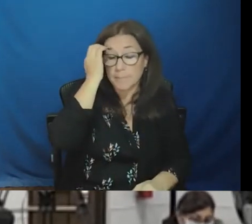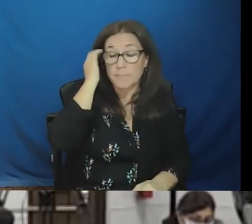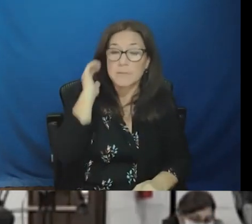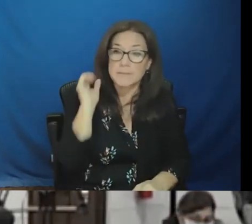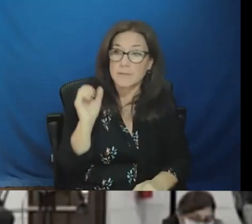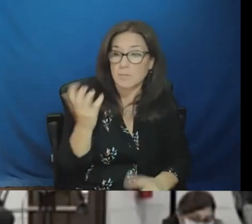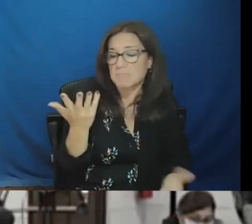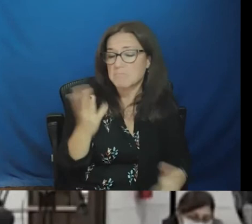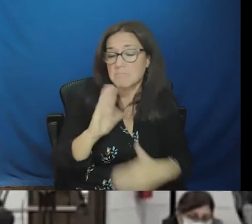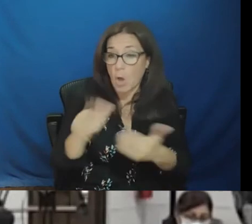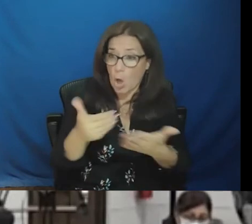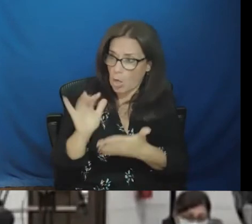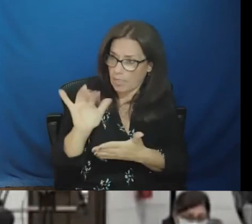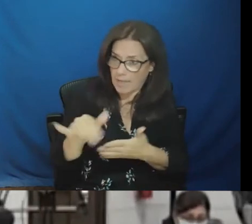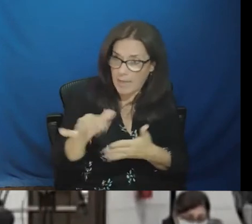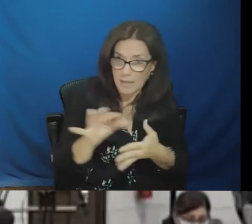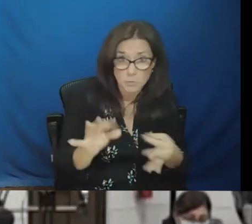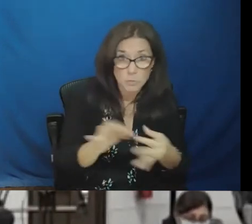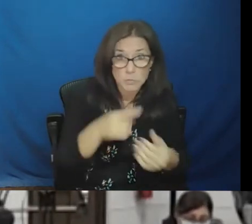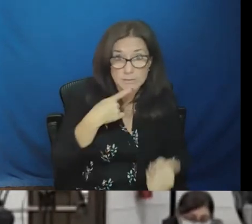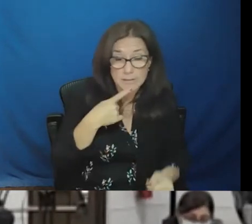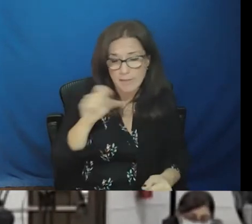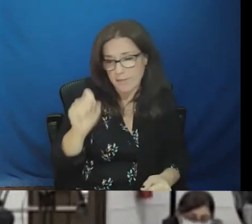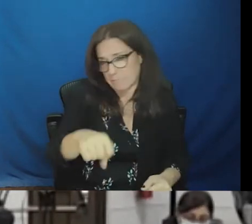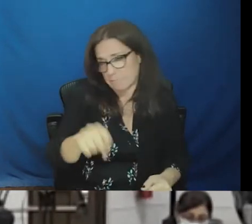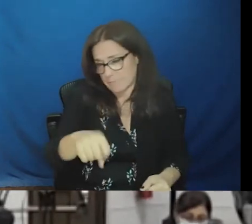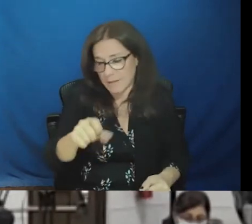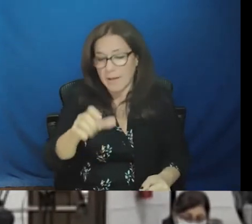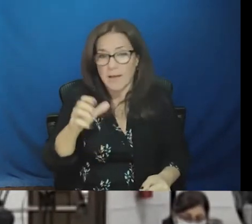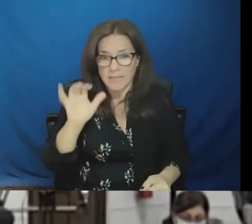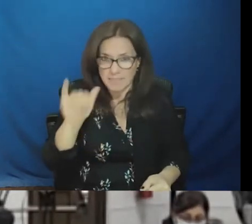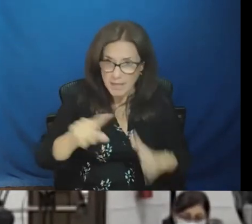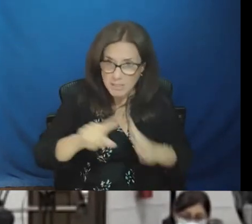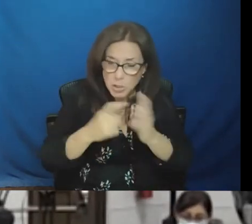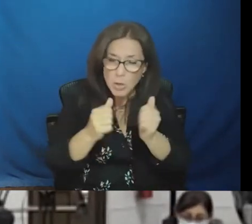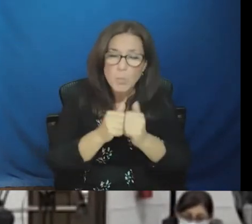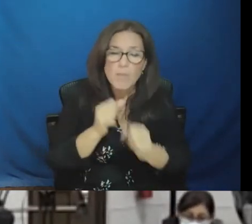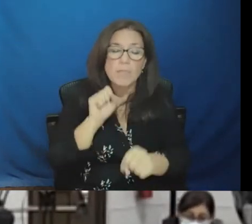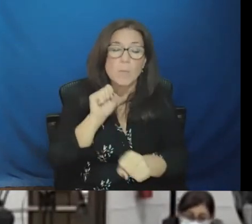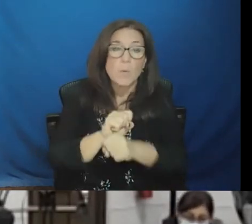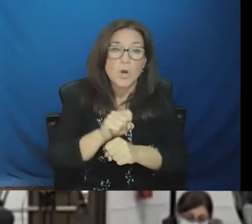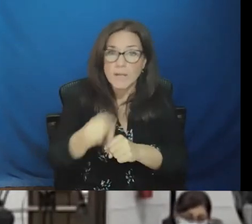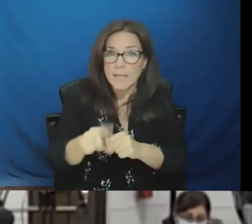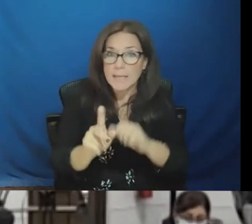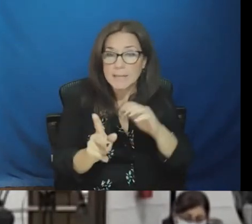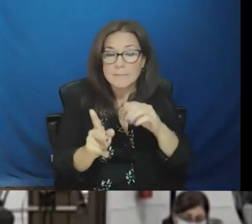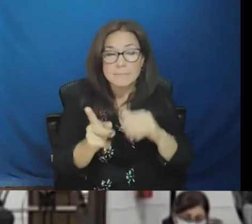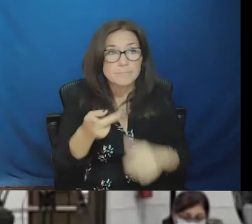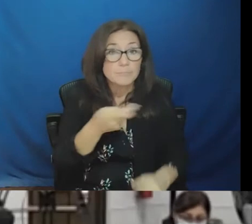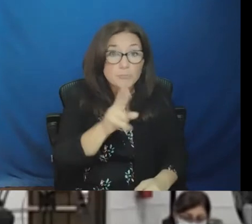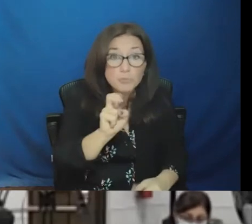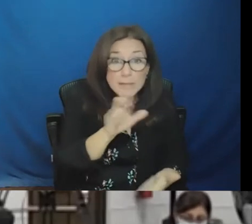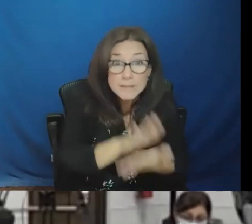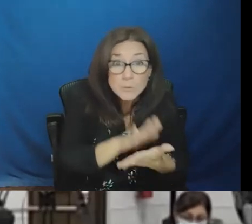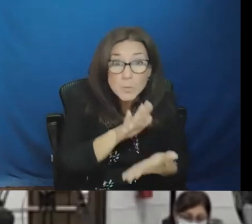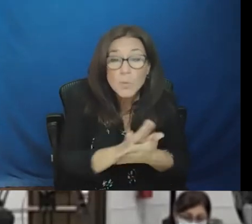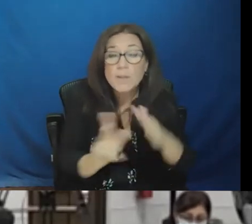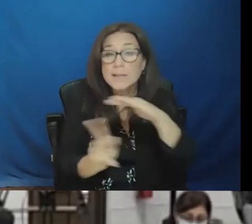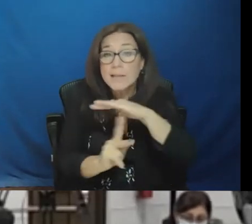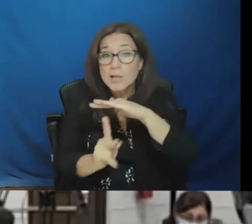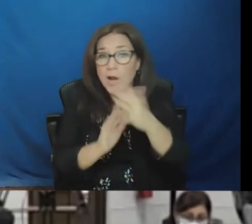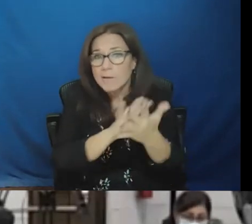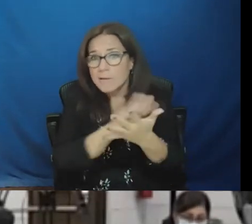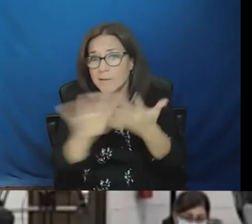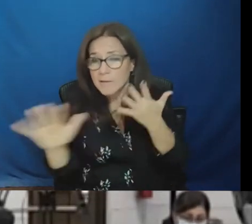start with the work that Daisy is doing in preschool all the way up. I mean, the prevention we do is the